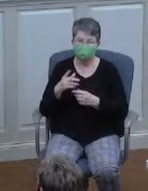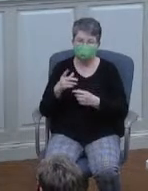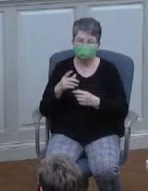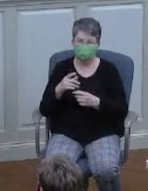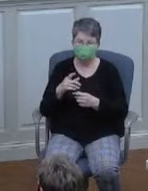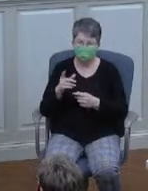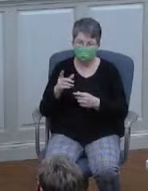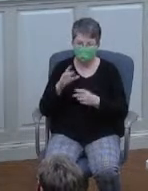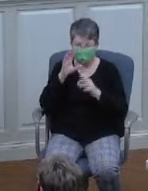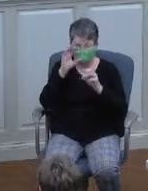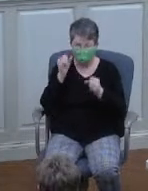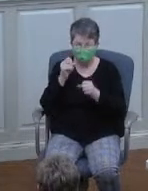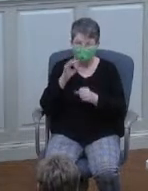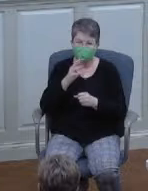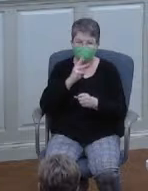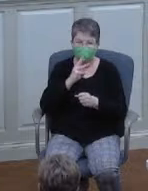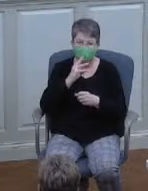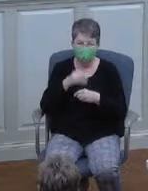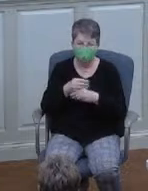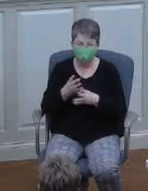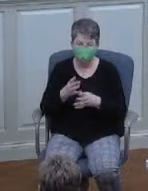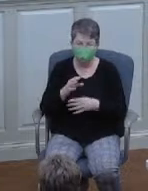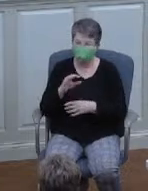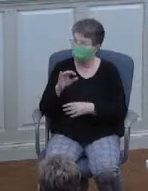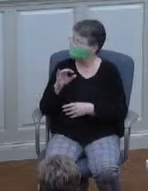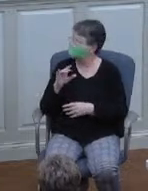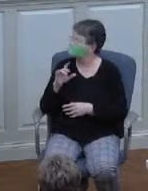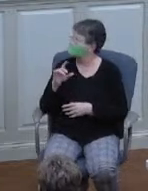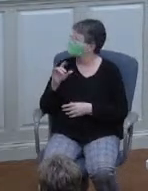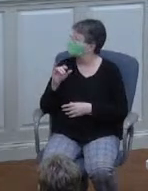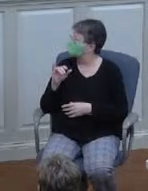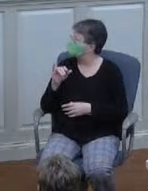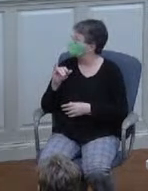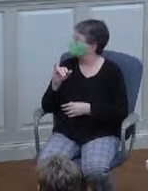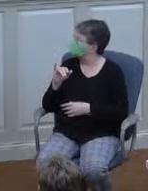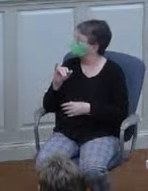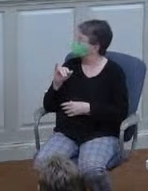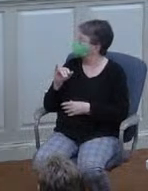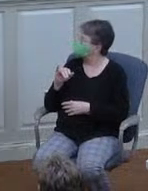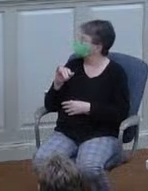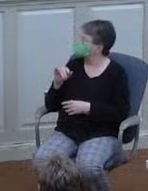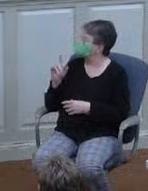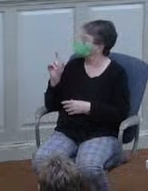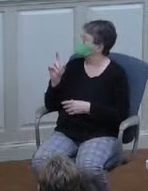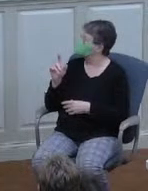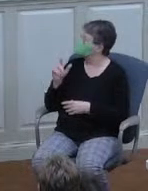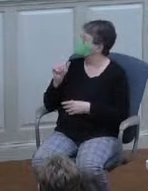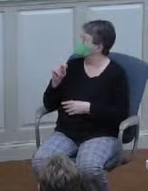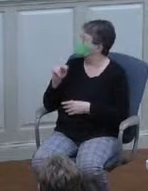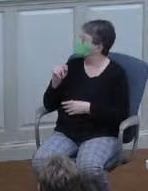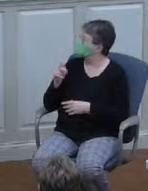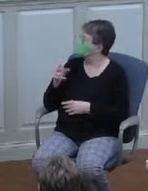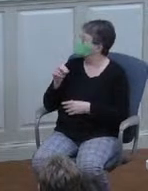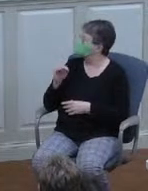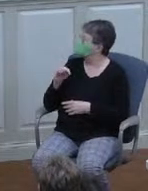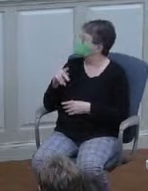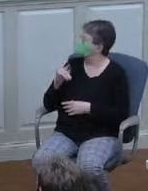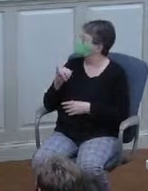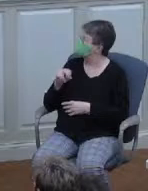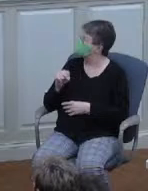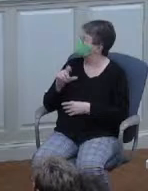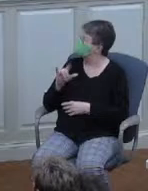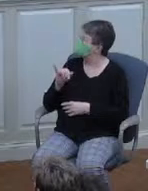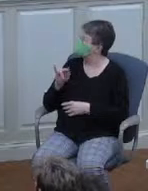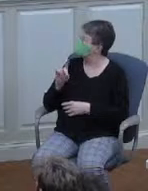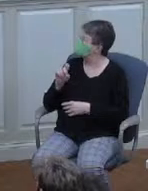water distribution, Chris Scheffler, Lindsey Yoakum with sanitary sewer collection, Andy Tompkins at the water treatment plant, and Mike Galloway